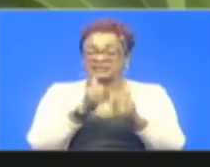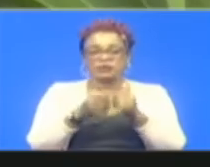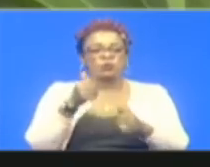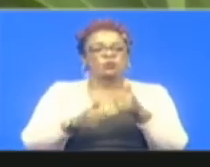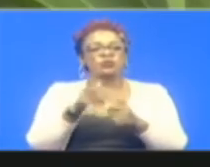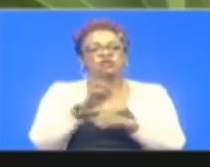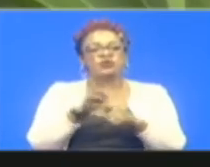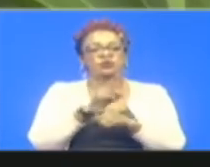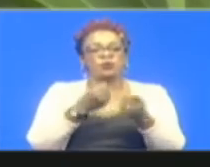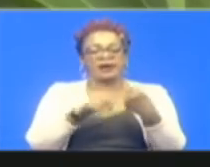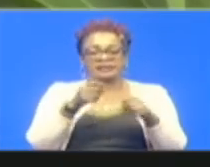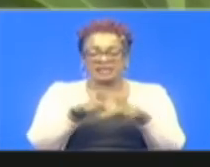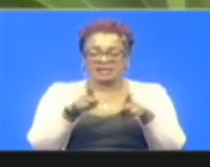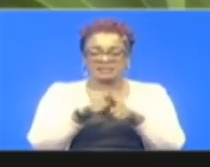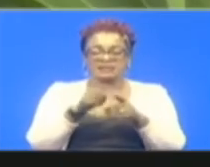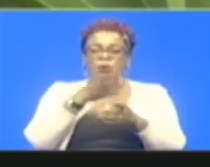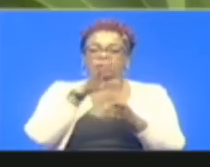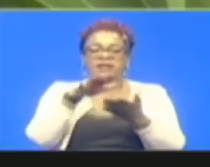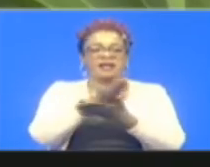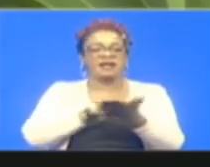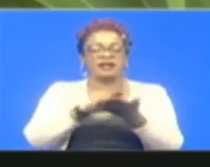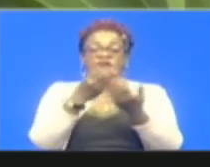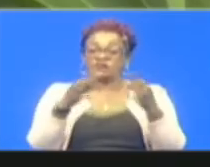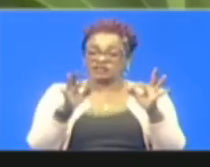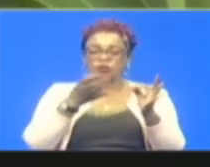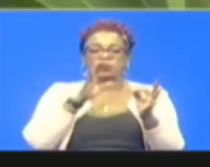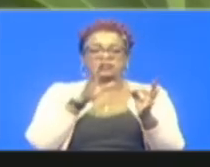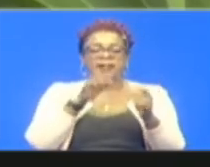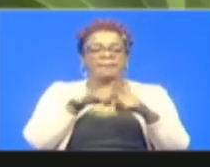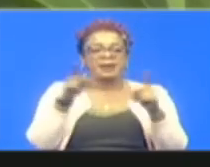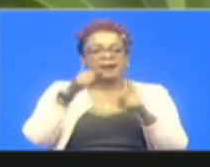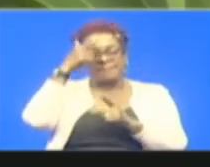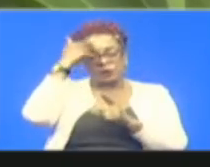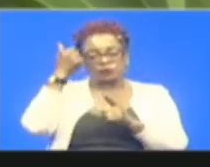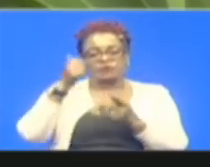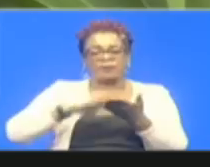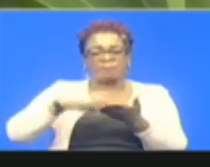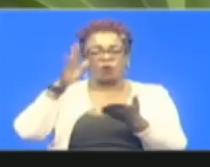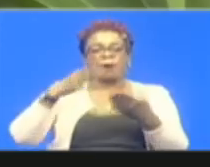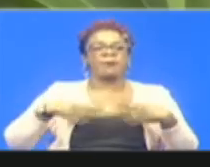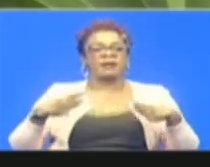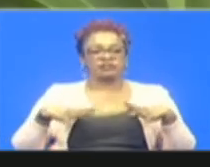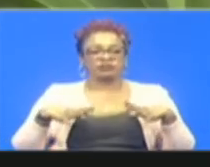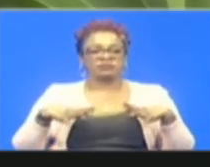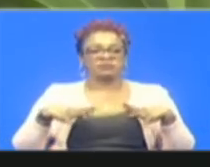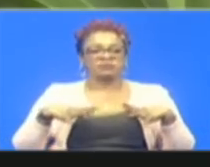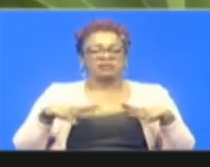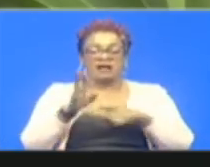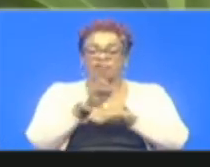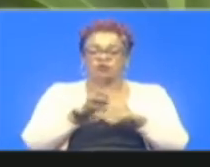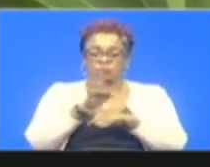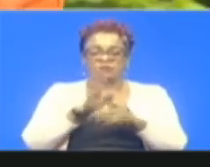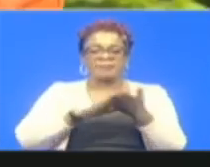as a water catchment area for fresh water. But because of the increasing population and the increasing usage